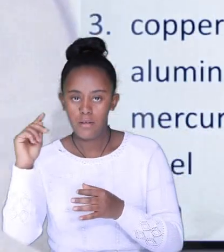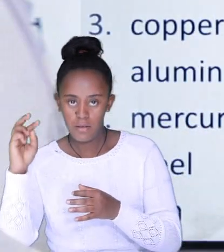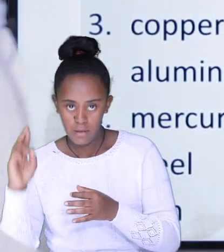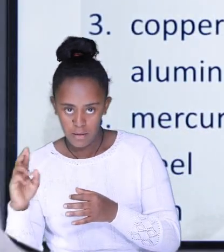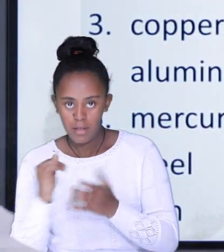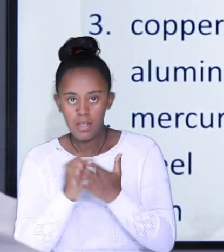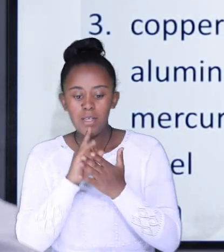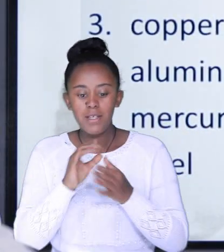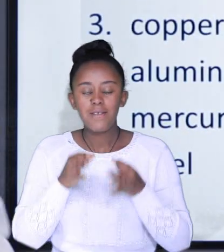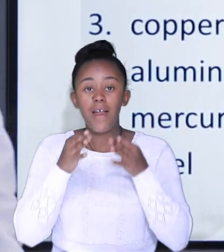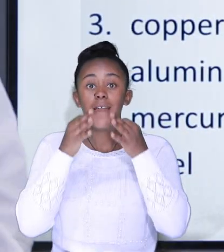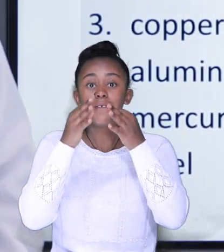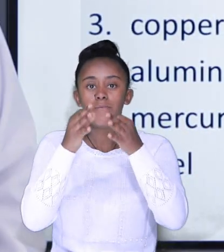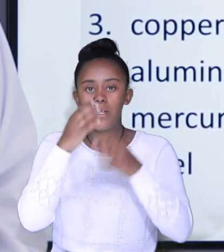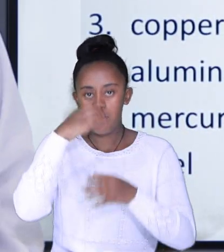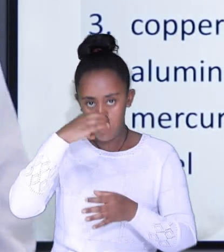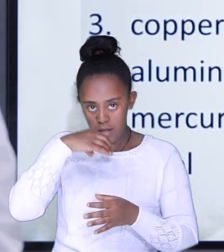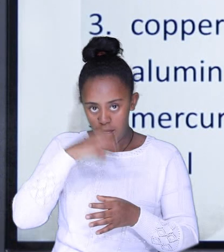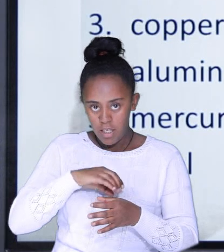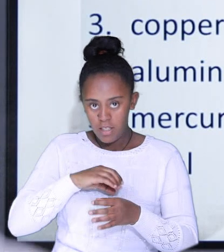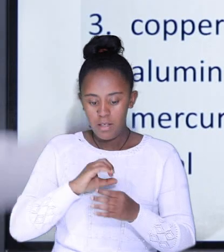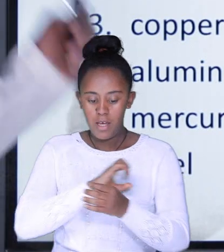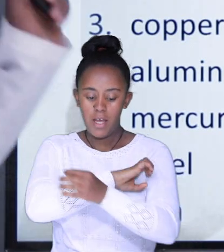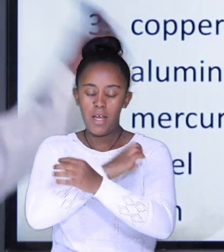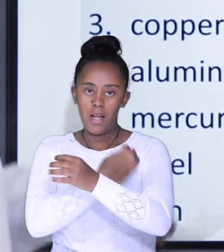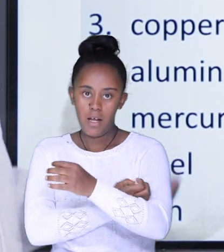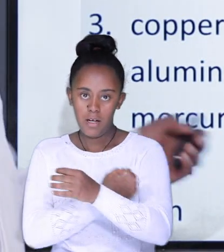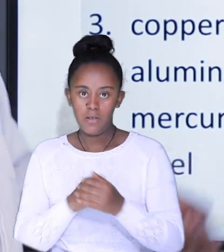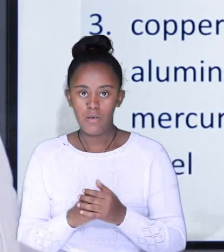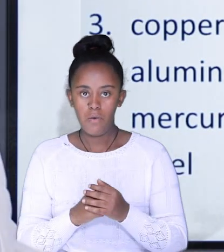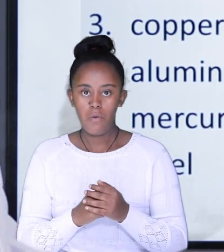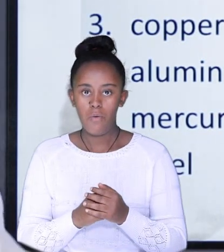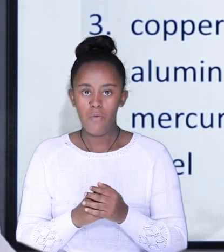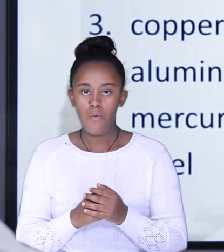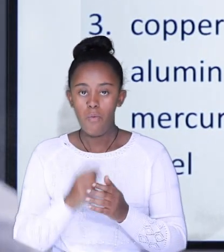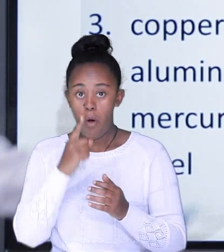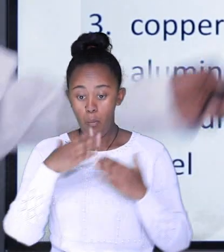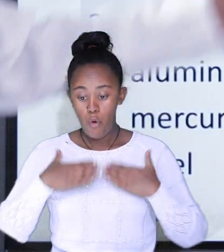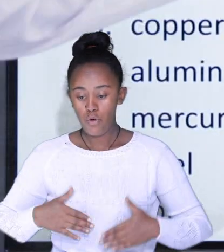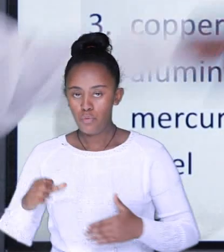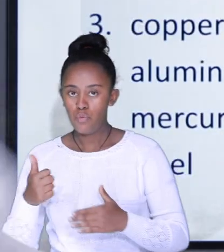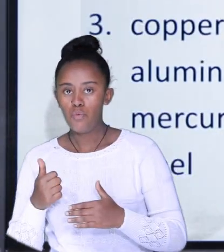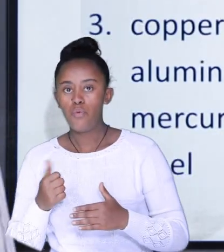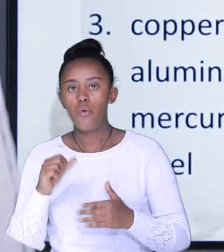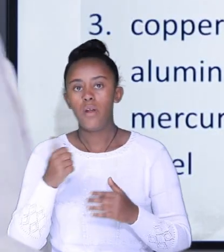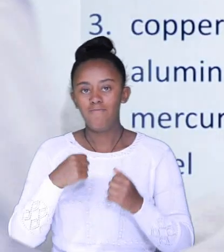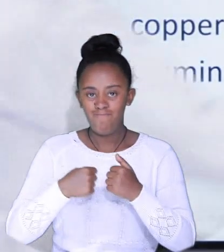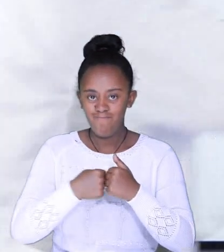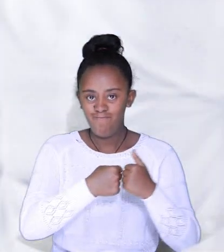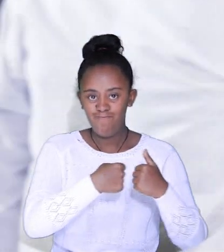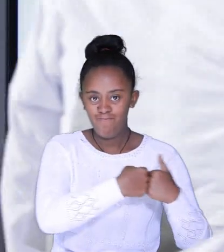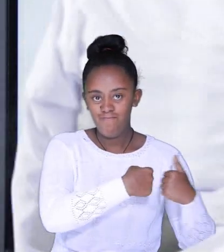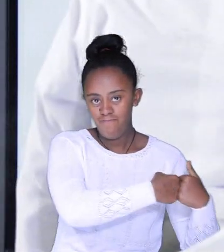It transmits heat energy one body to another. And also